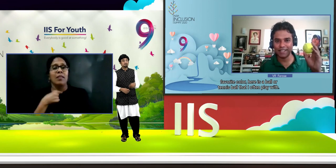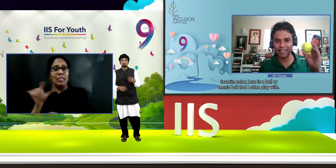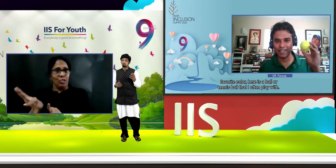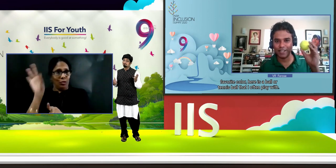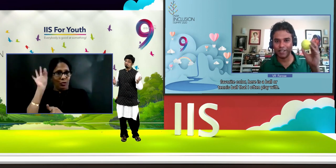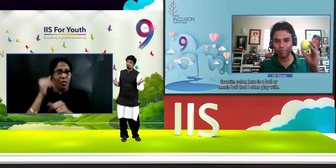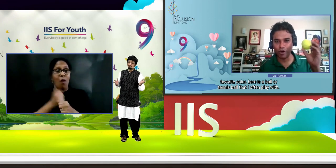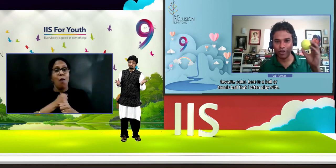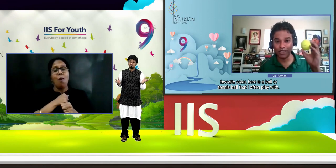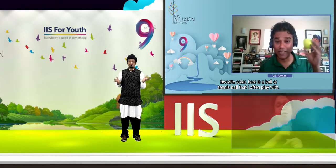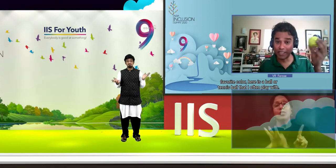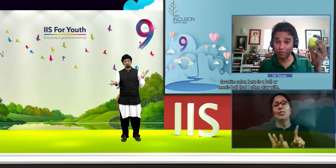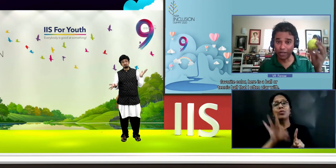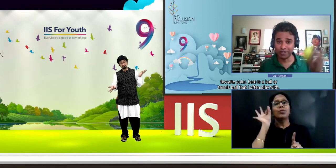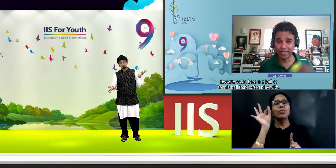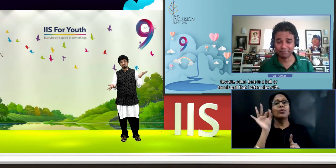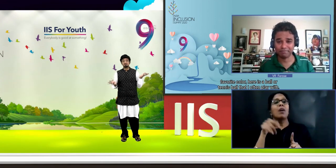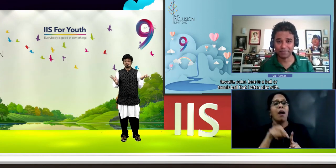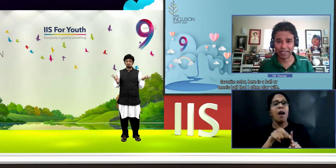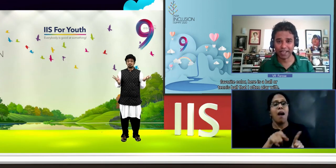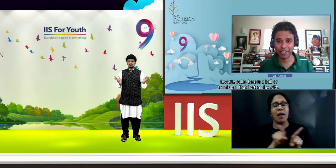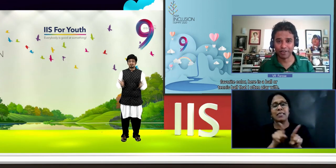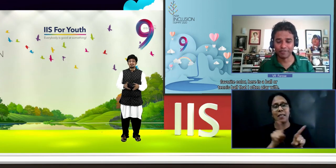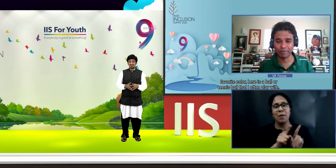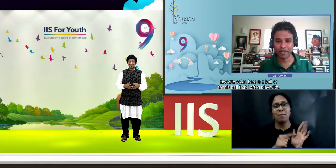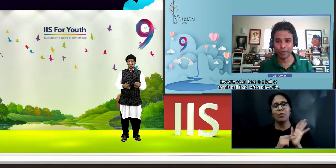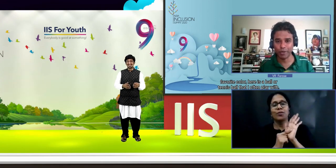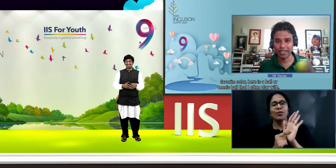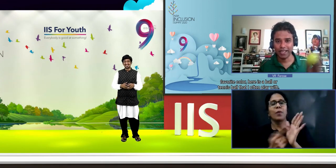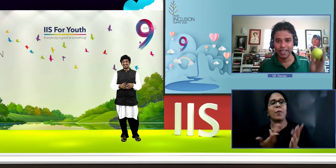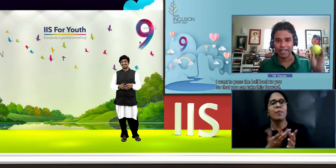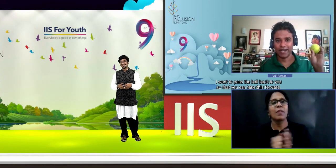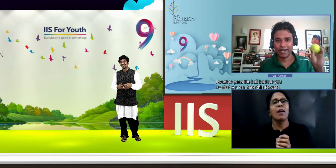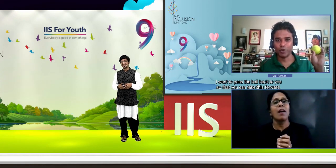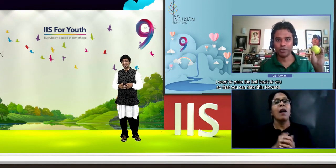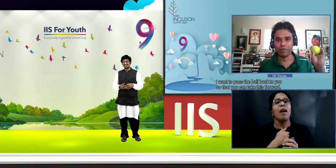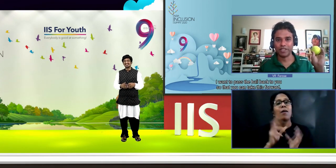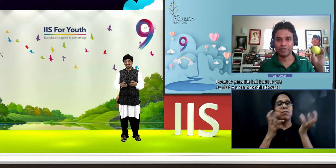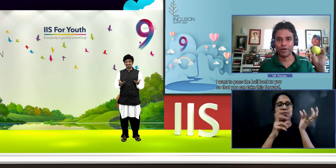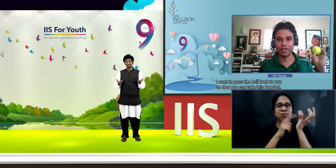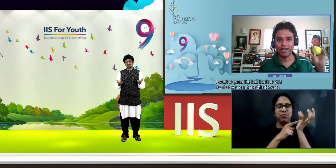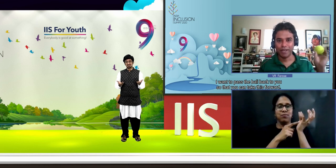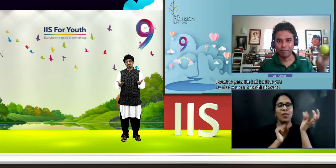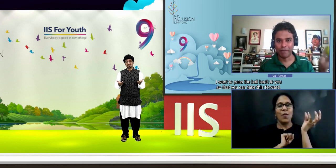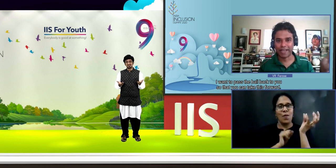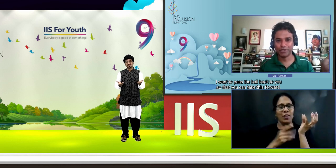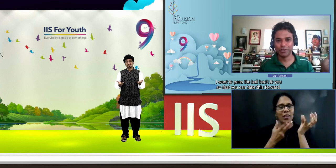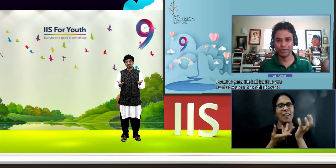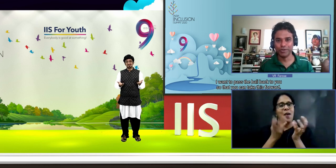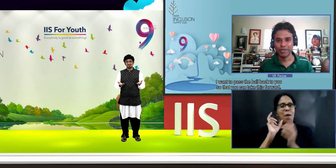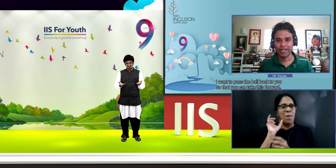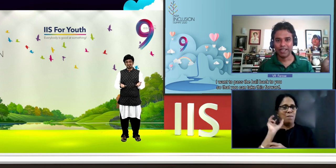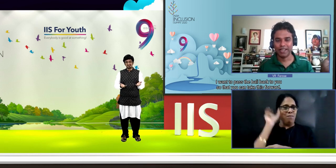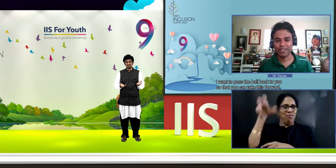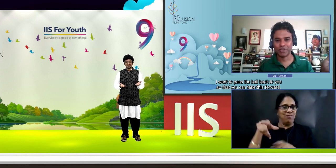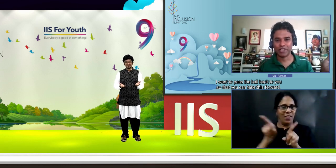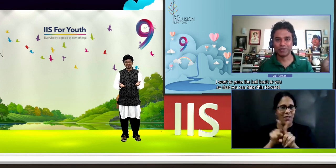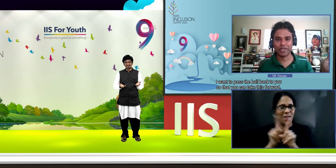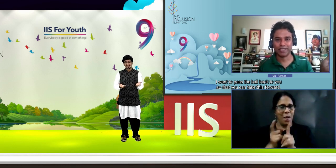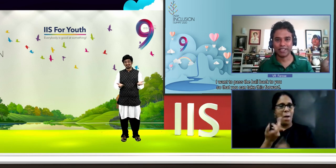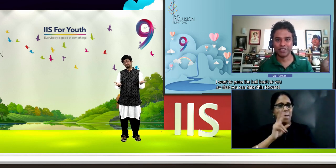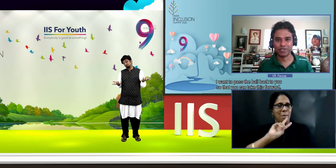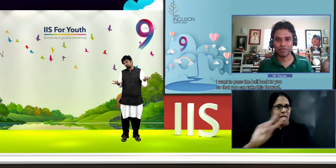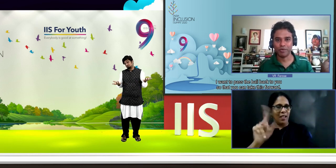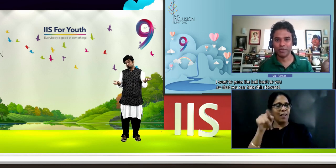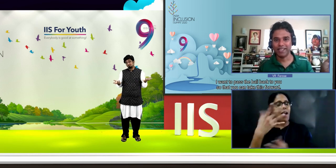is a ball, a tennis ball that I often play with. I want to pass the ball back to you so that you